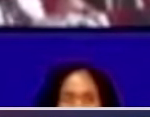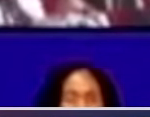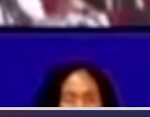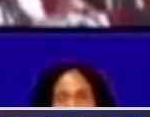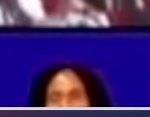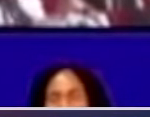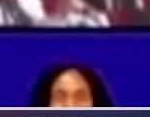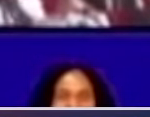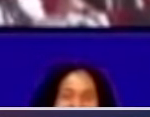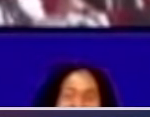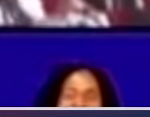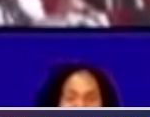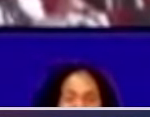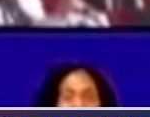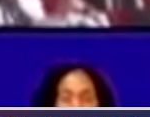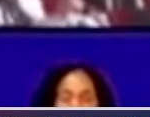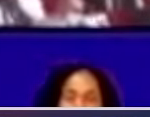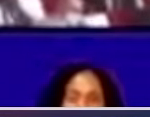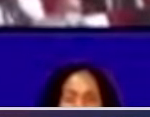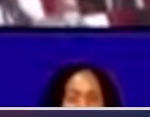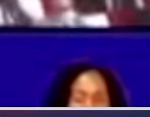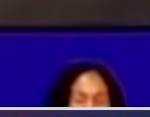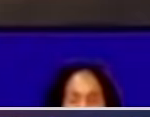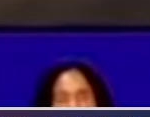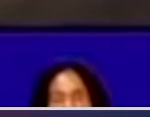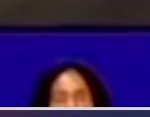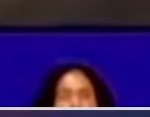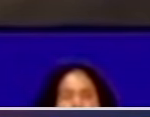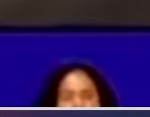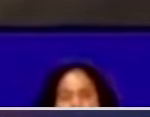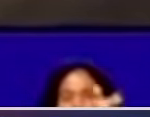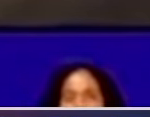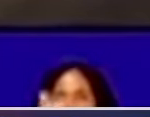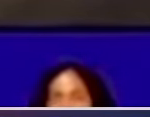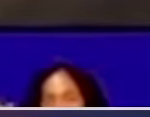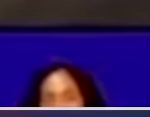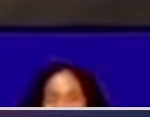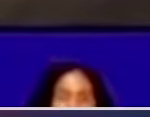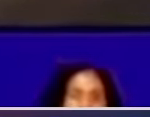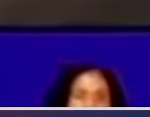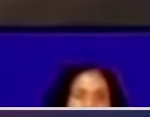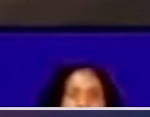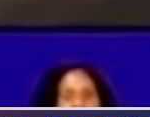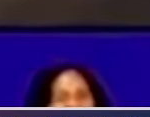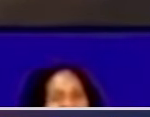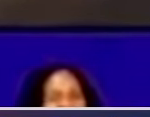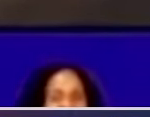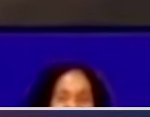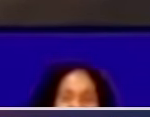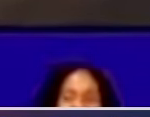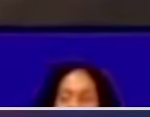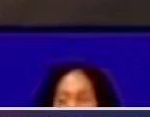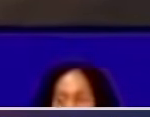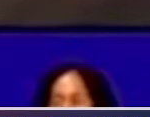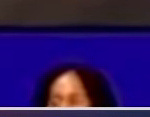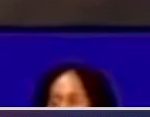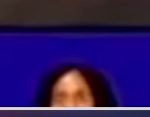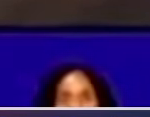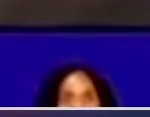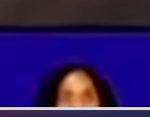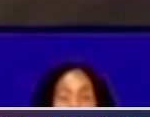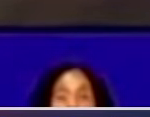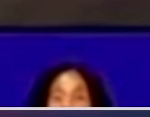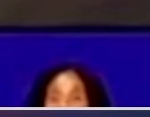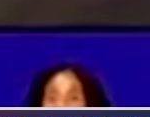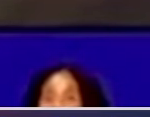another commission, another road show, another stakeholder engagement, all just kicking the can down the road at taxpayer expense.